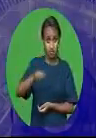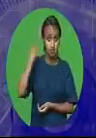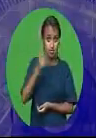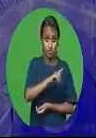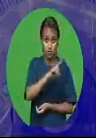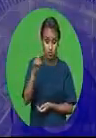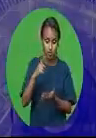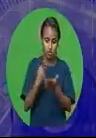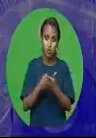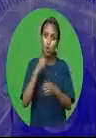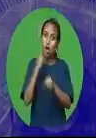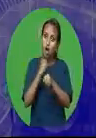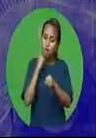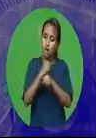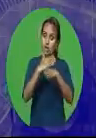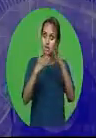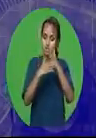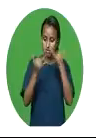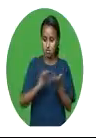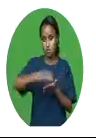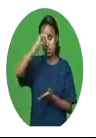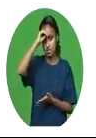to apply the steps you have learned.